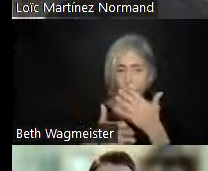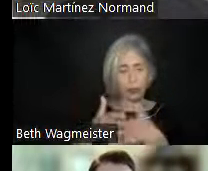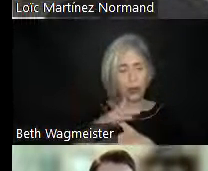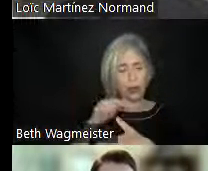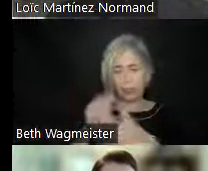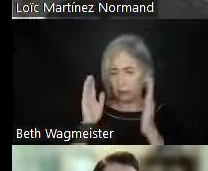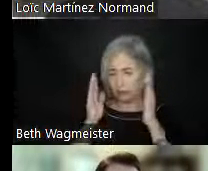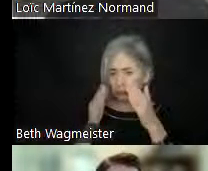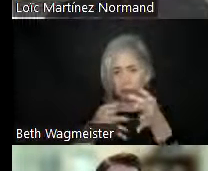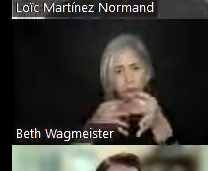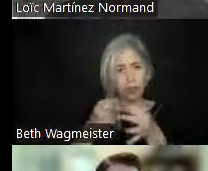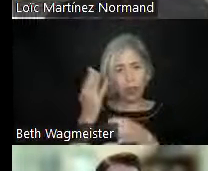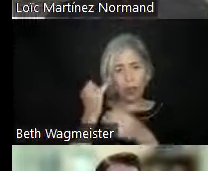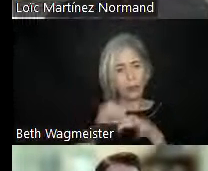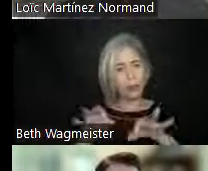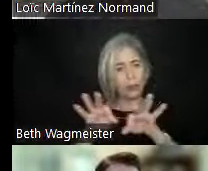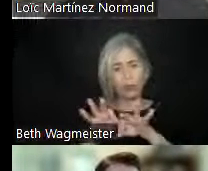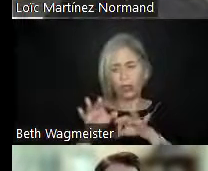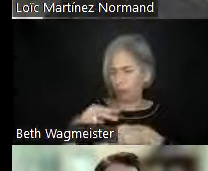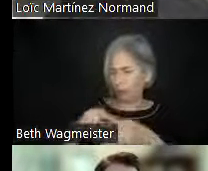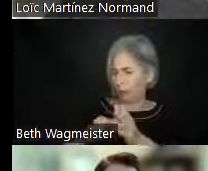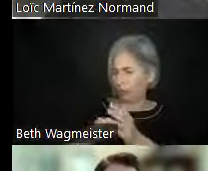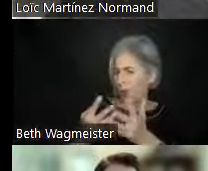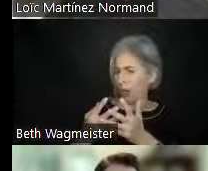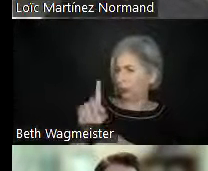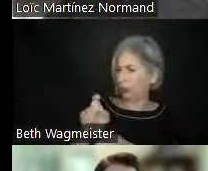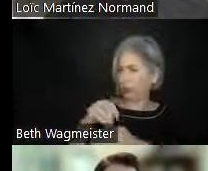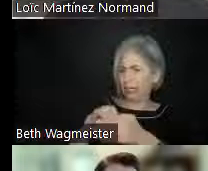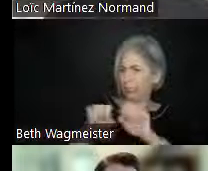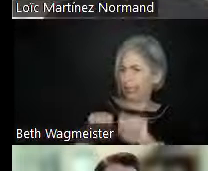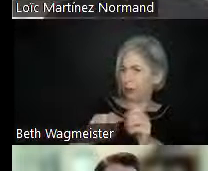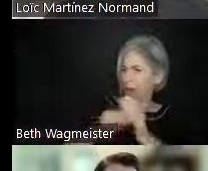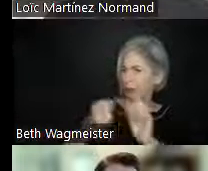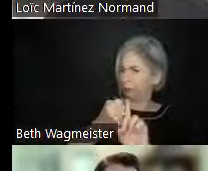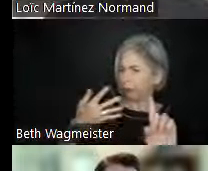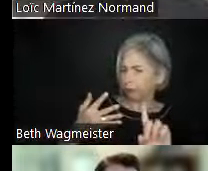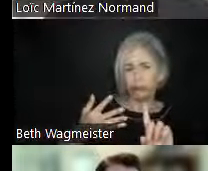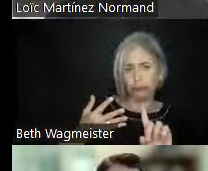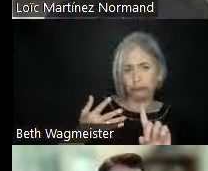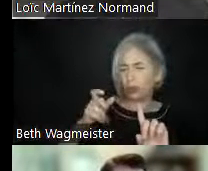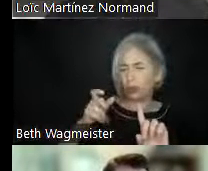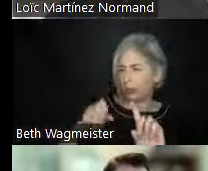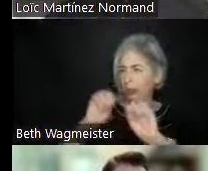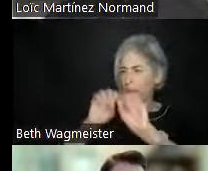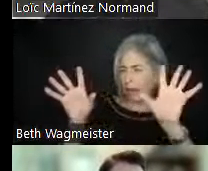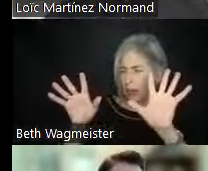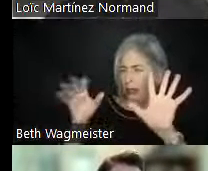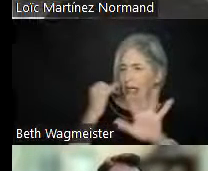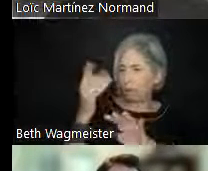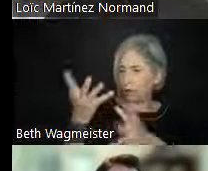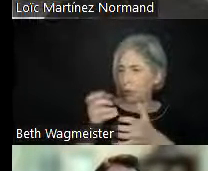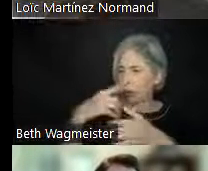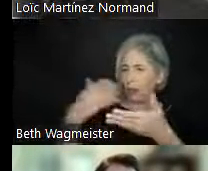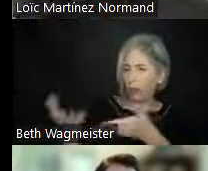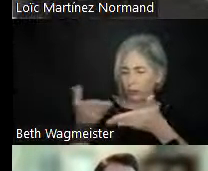and how you want things to be and what you mean when you say it should be accessible. I mean, it needs to be a little bit more clear than that if you want the supplier to